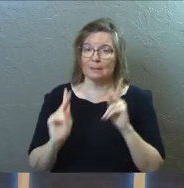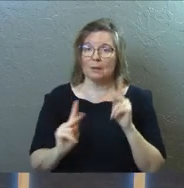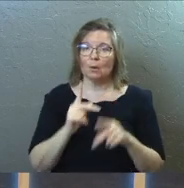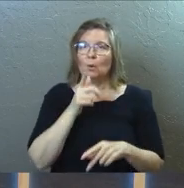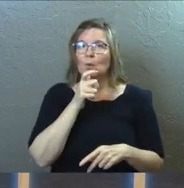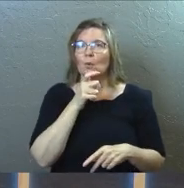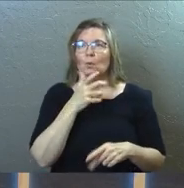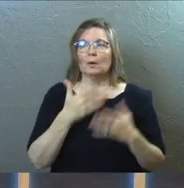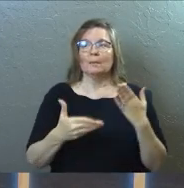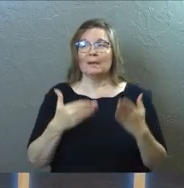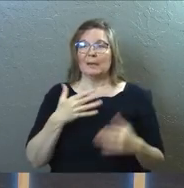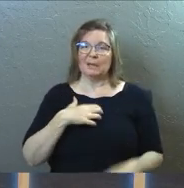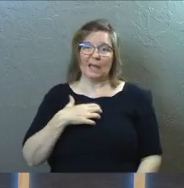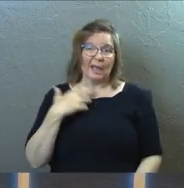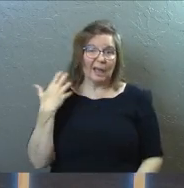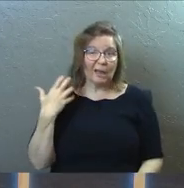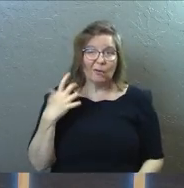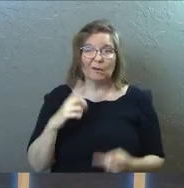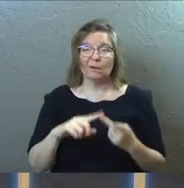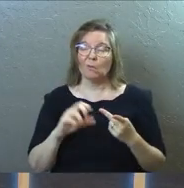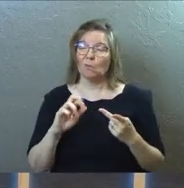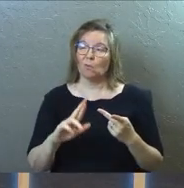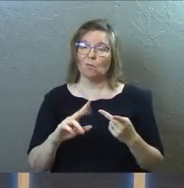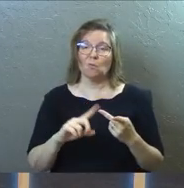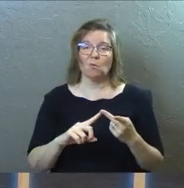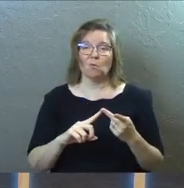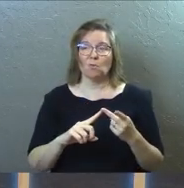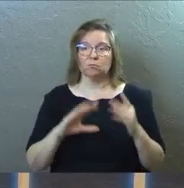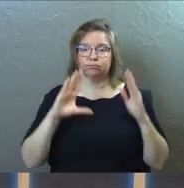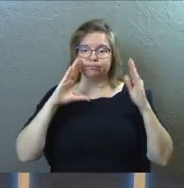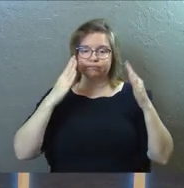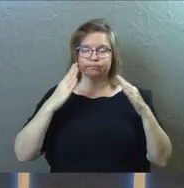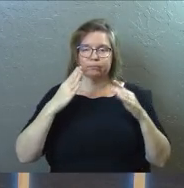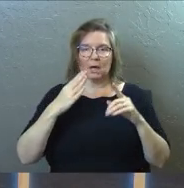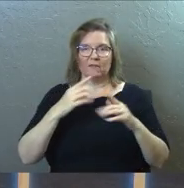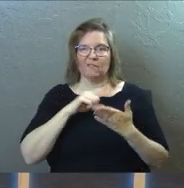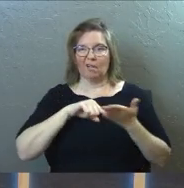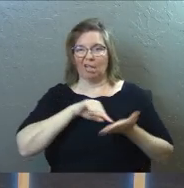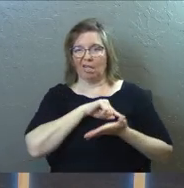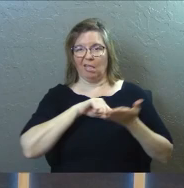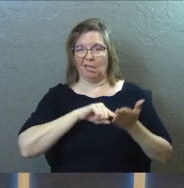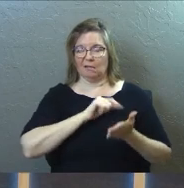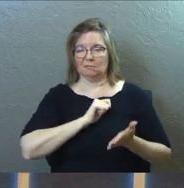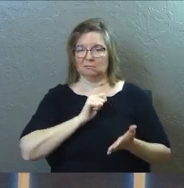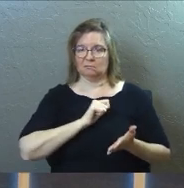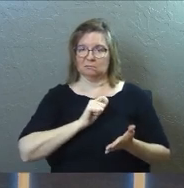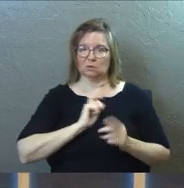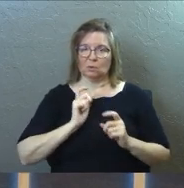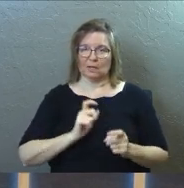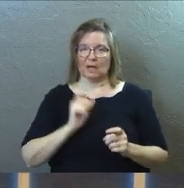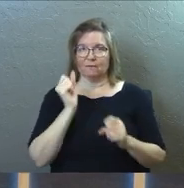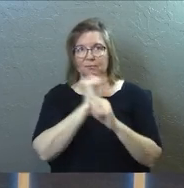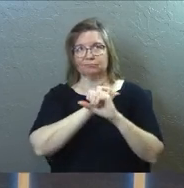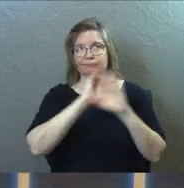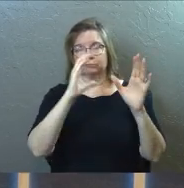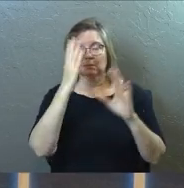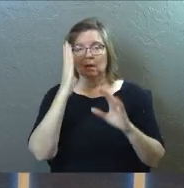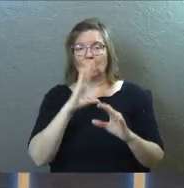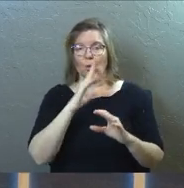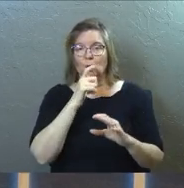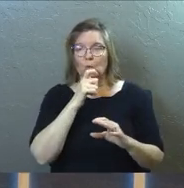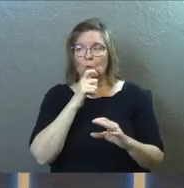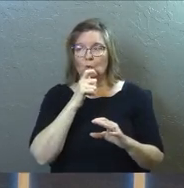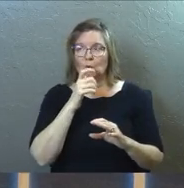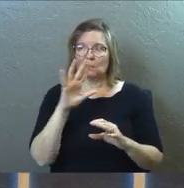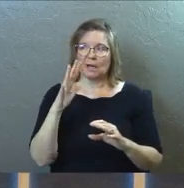folks who were maybe angry or they were all about kind of beating themselves up. And so they gave you the picture of a God who